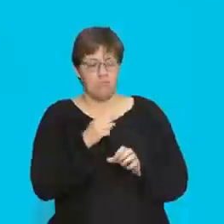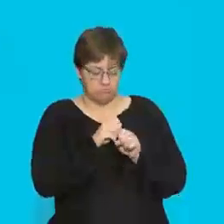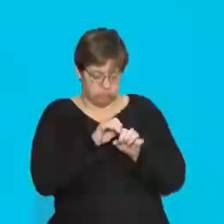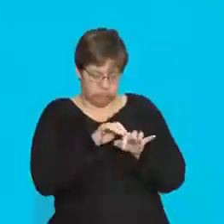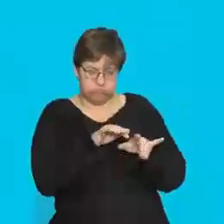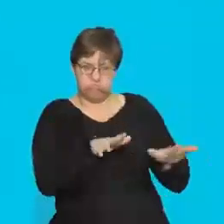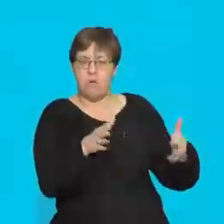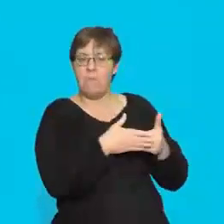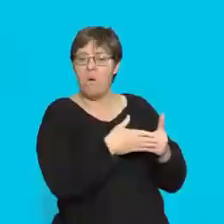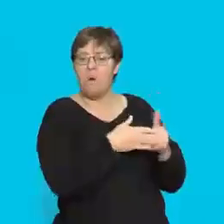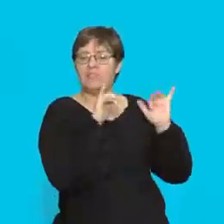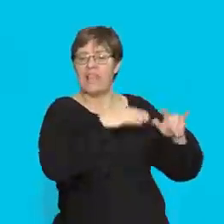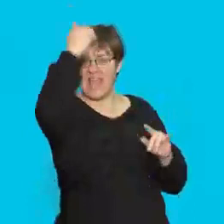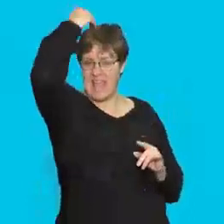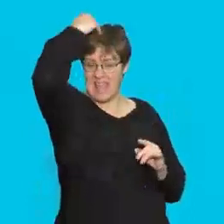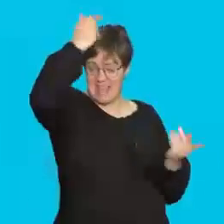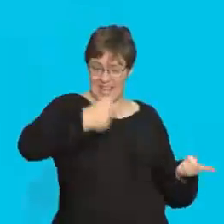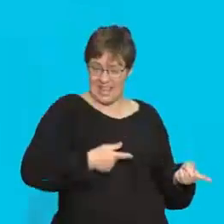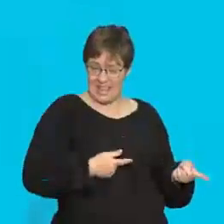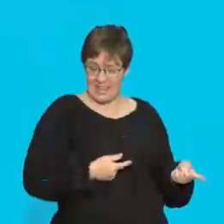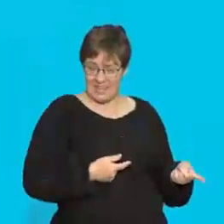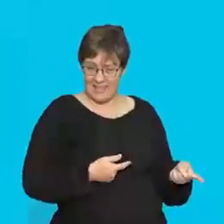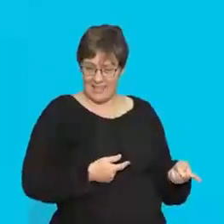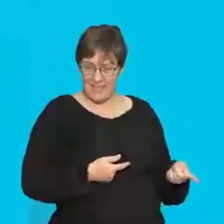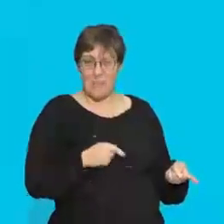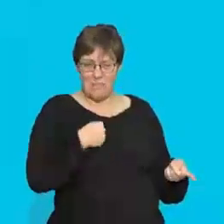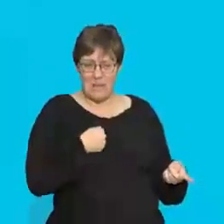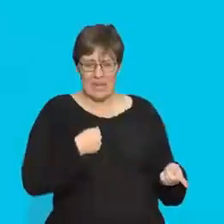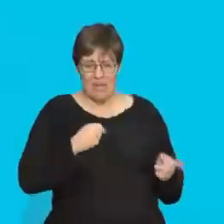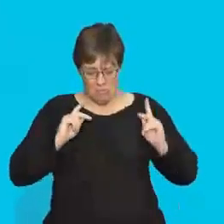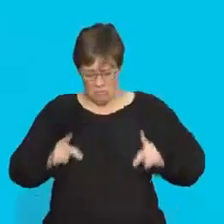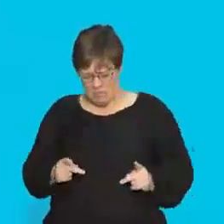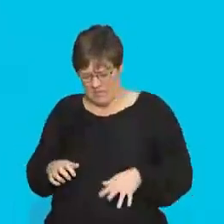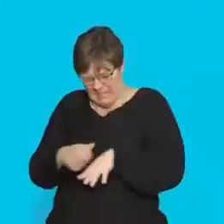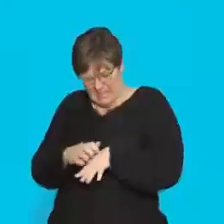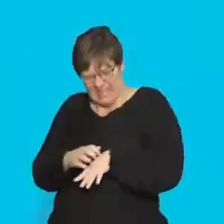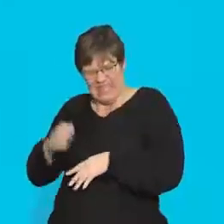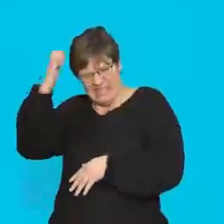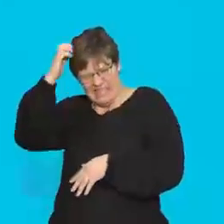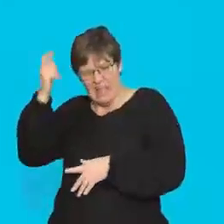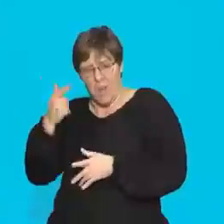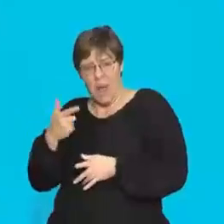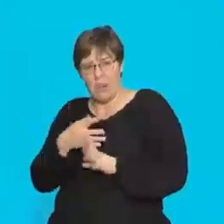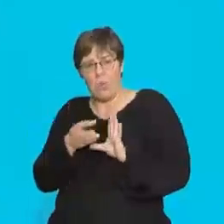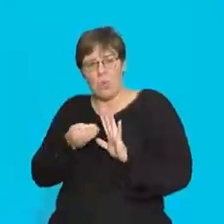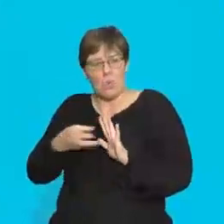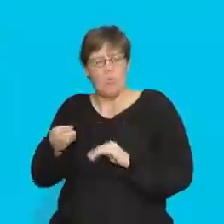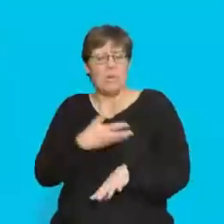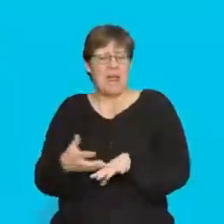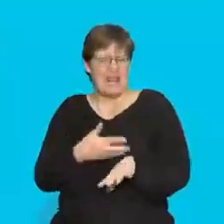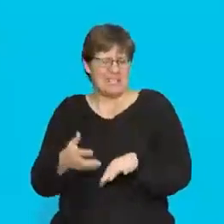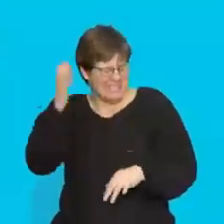to breed. You, on the other hand, are being irritated, suffering from blood loss